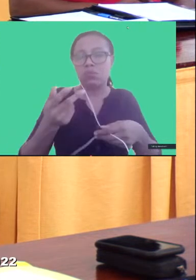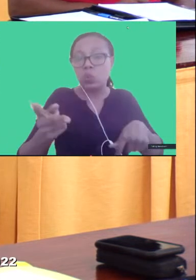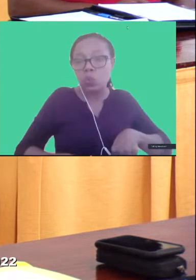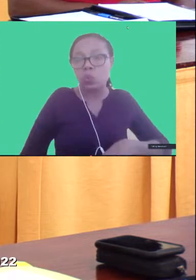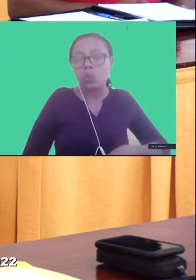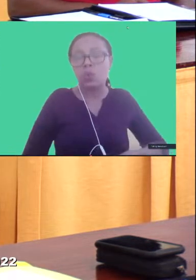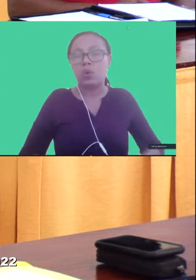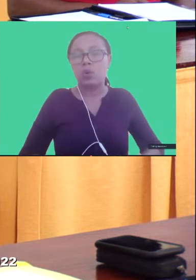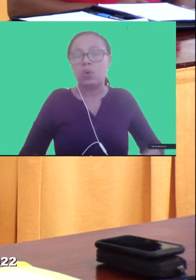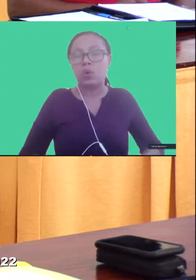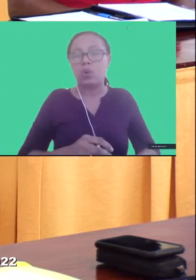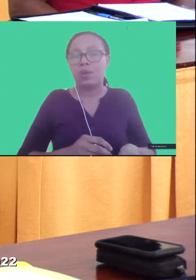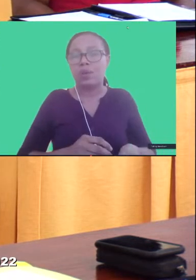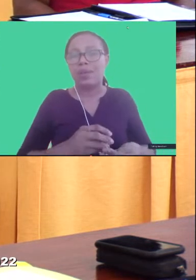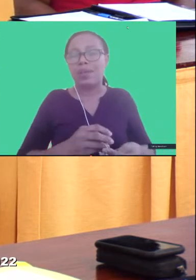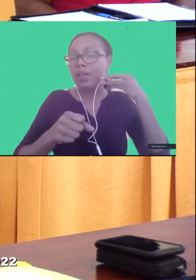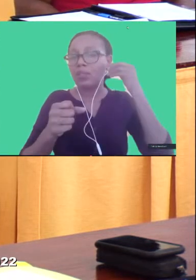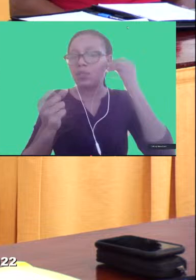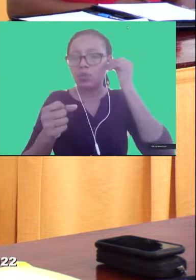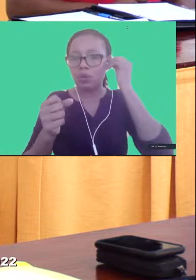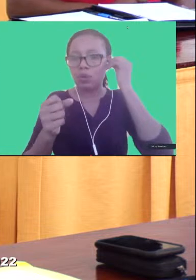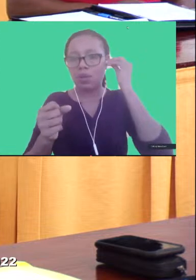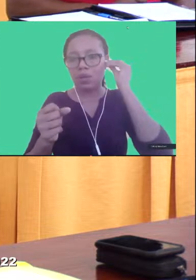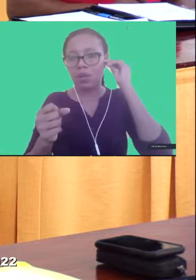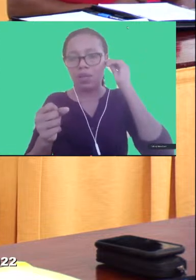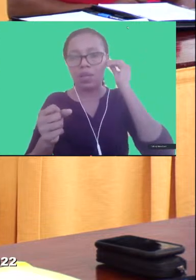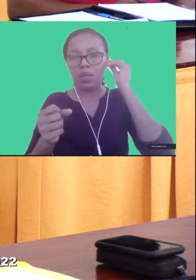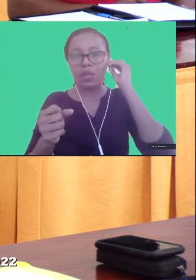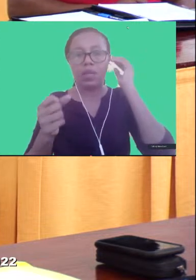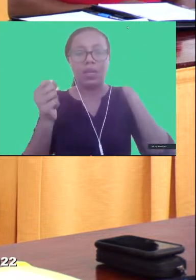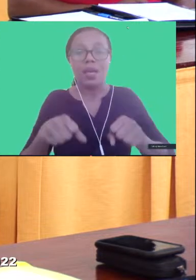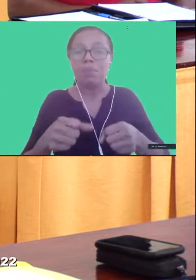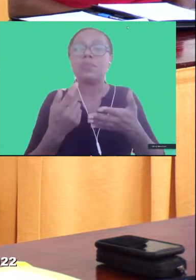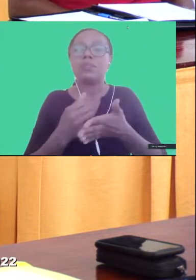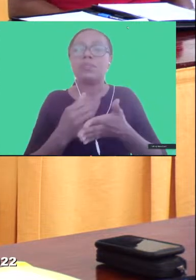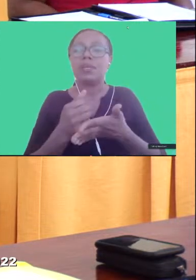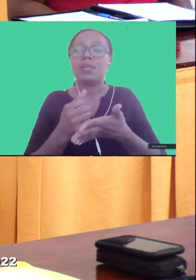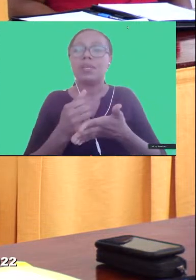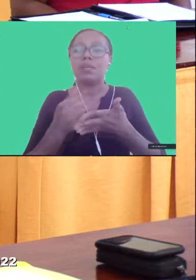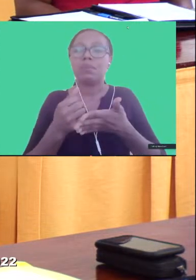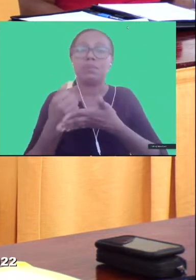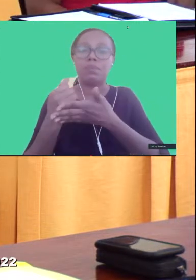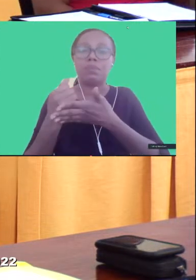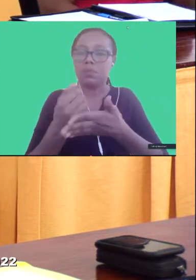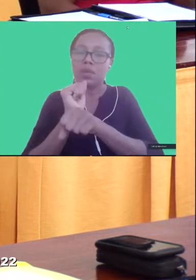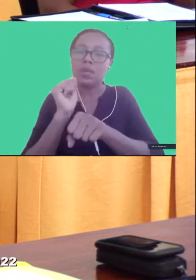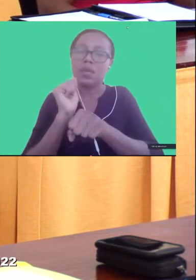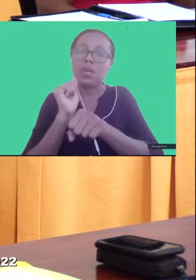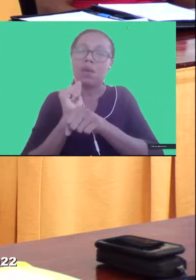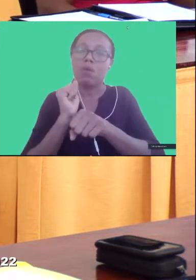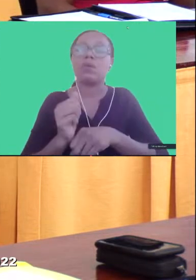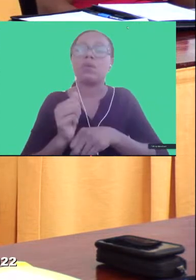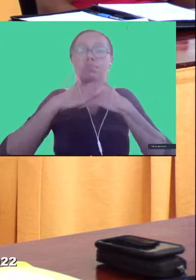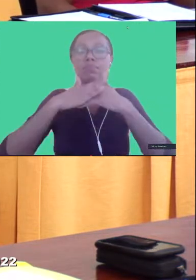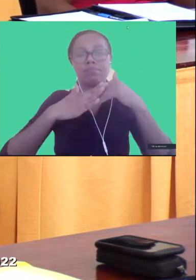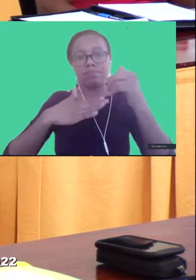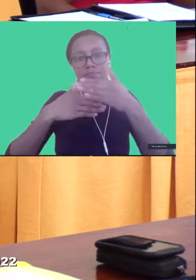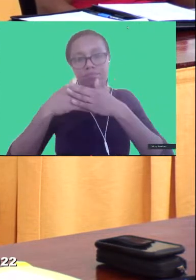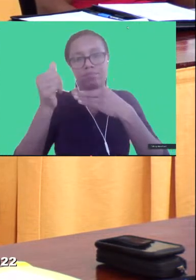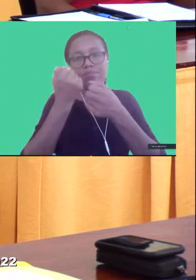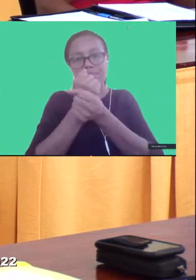circumstances so that people will be able to function in a more comfortable way. With regard to offshore exploration, the